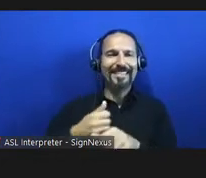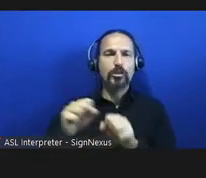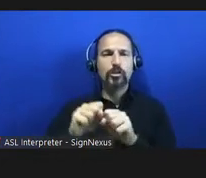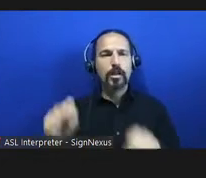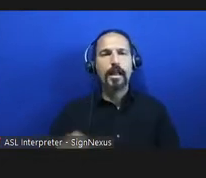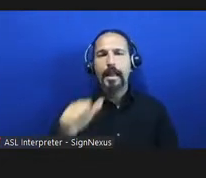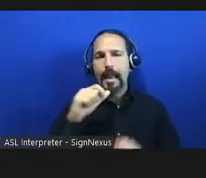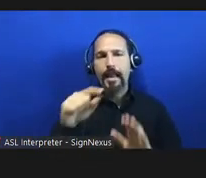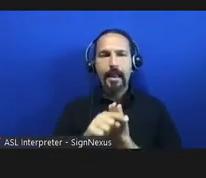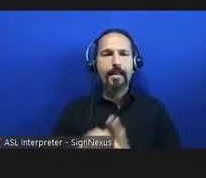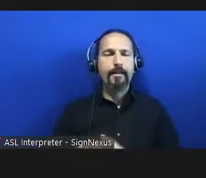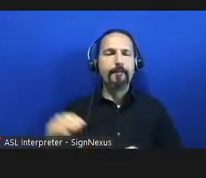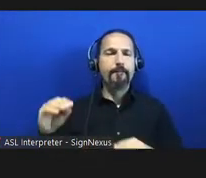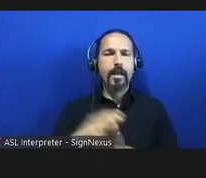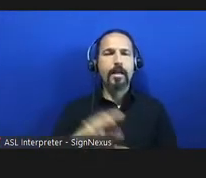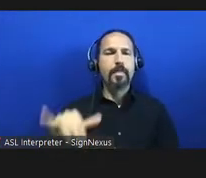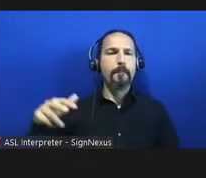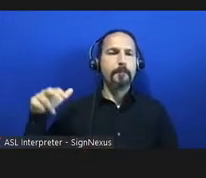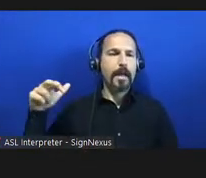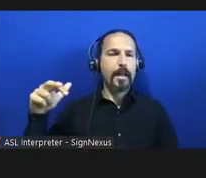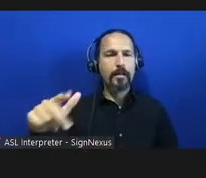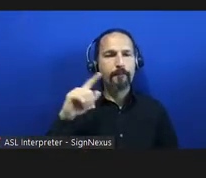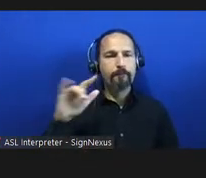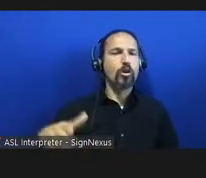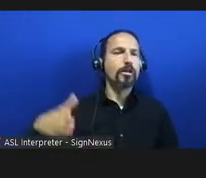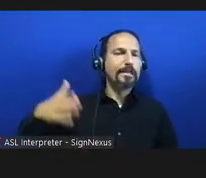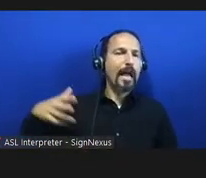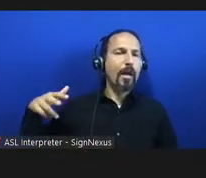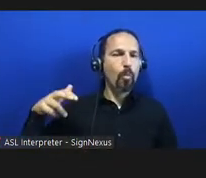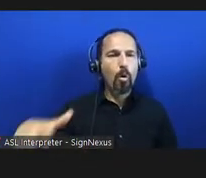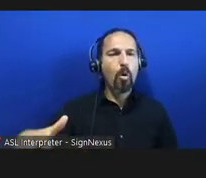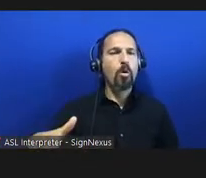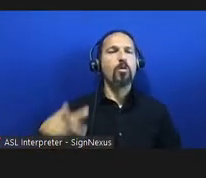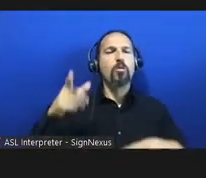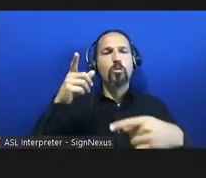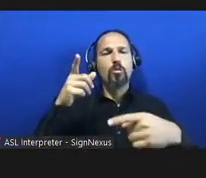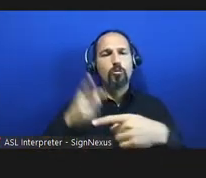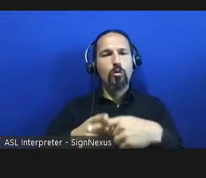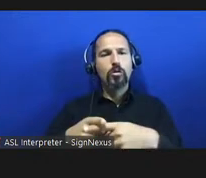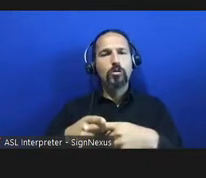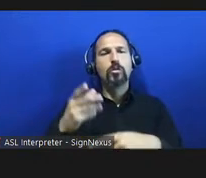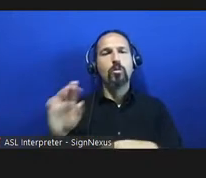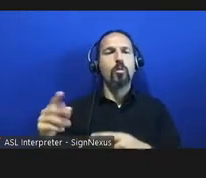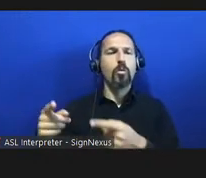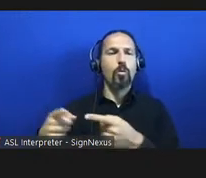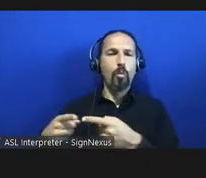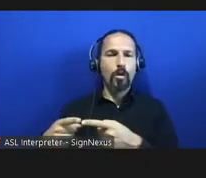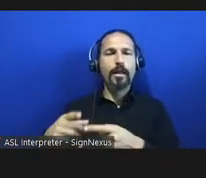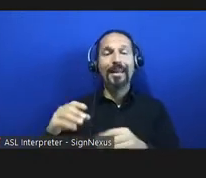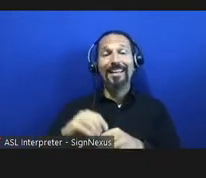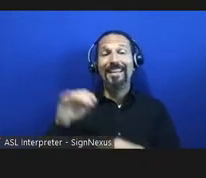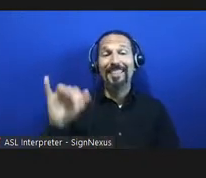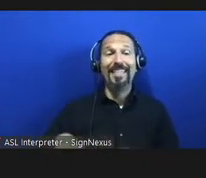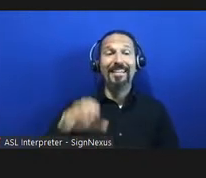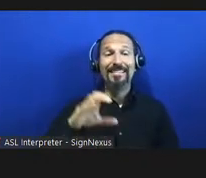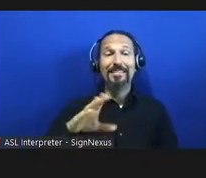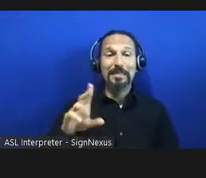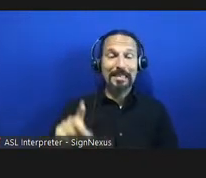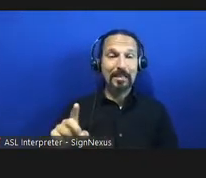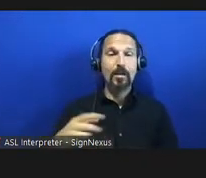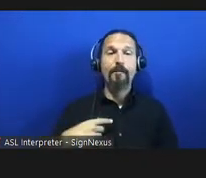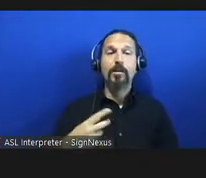not adversely affect pedestrian conditions on nearby sidewalks crosswalks or corners but within the Manhattan Central business district